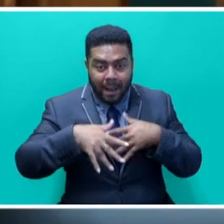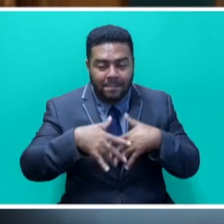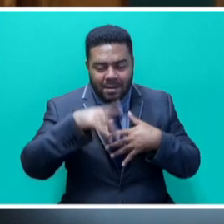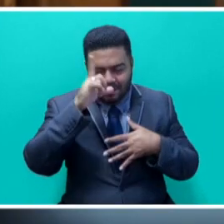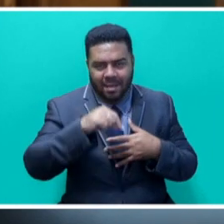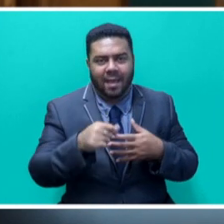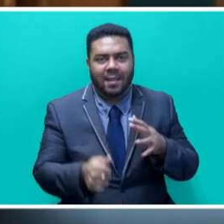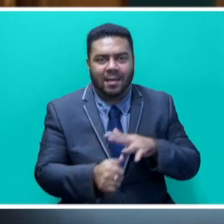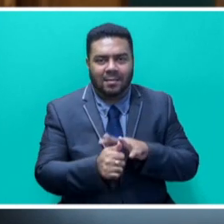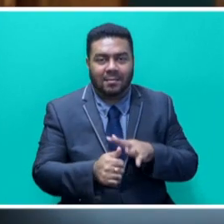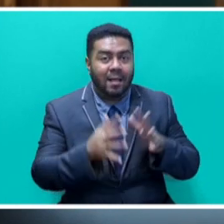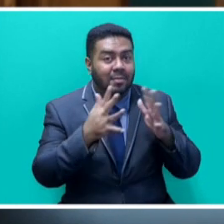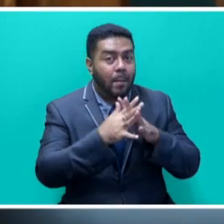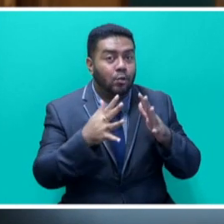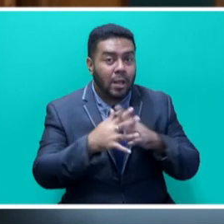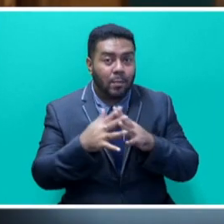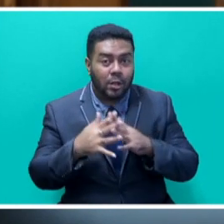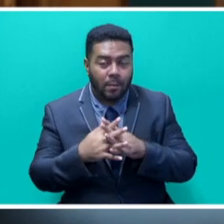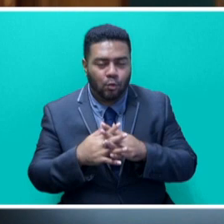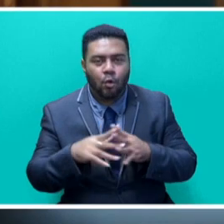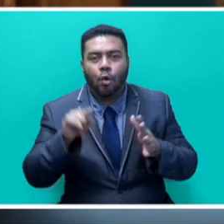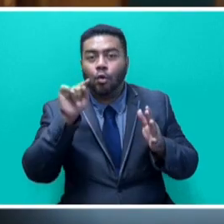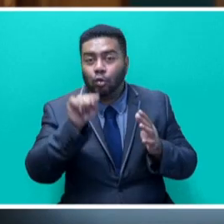It reads